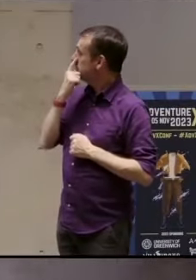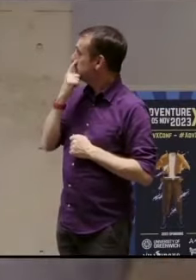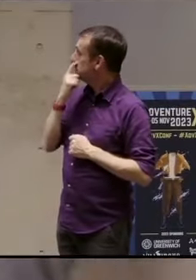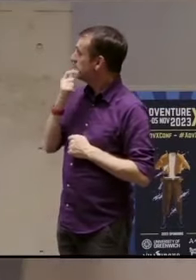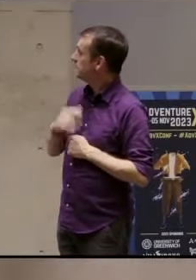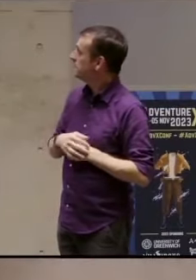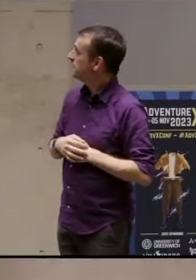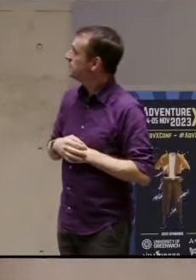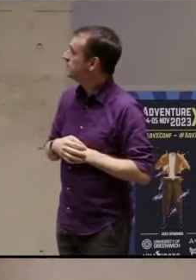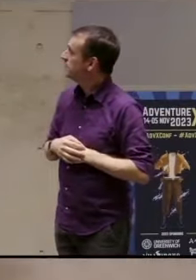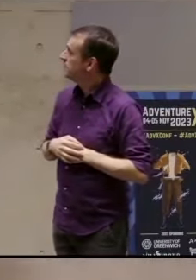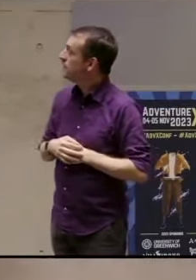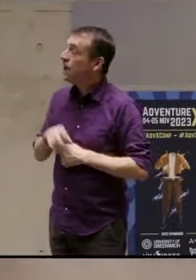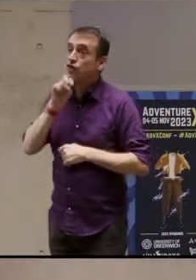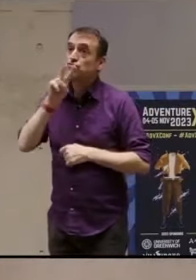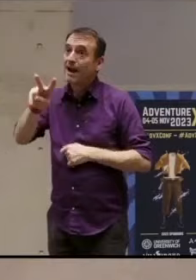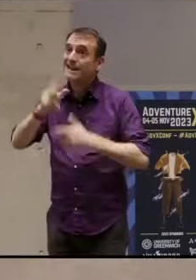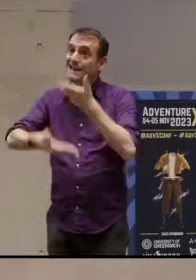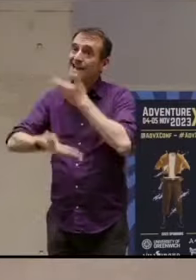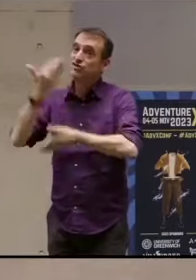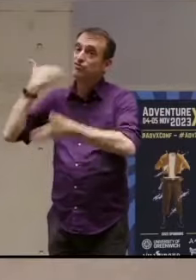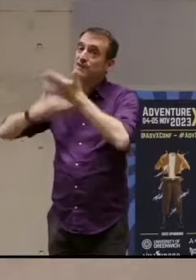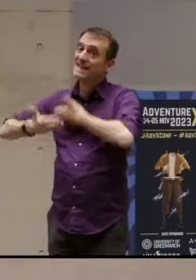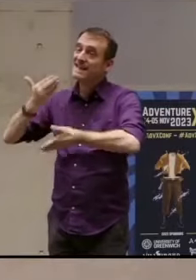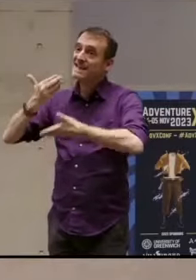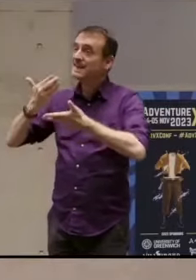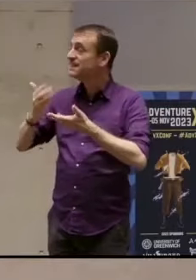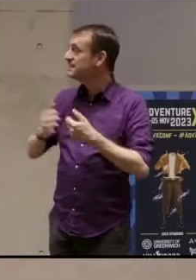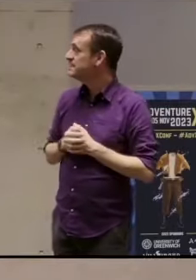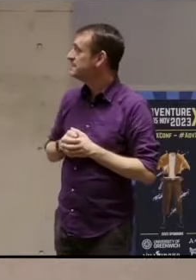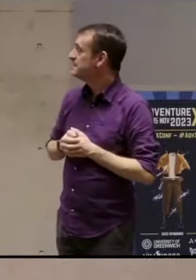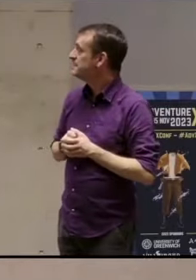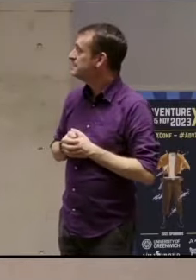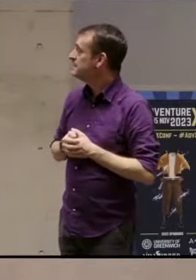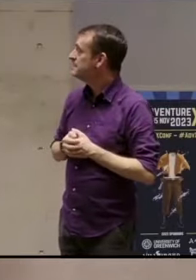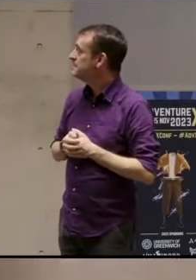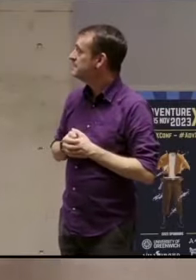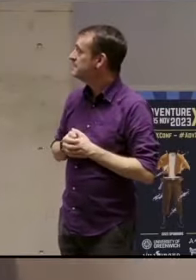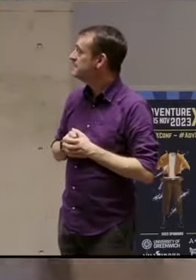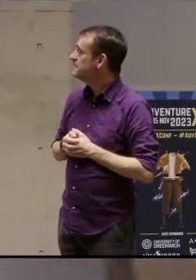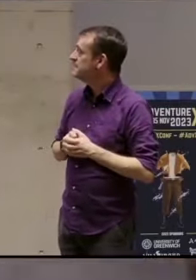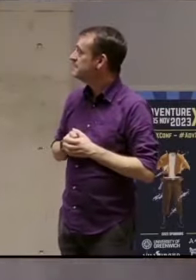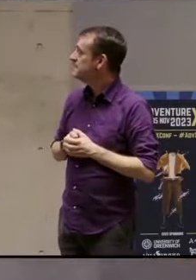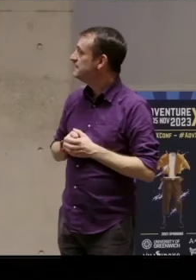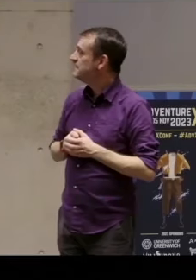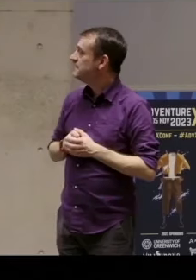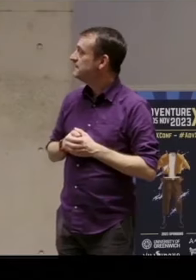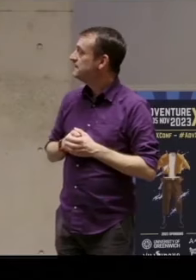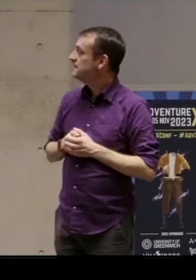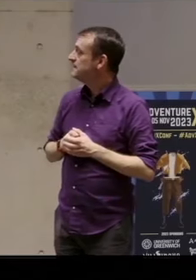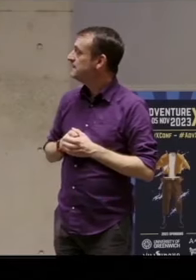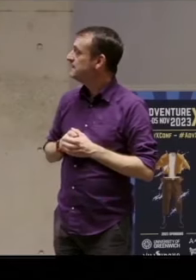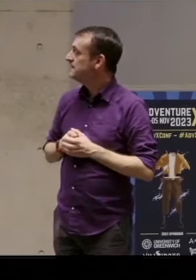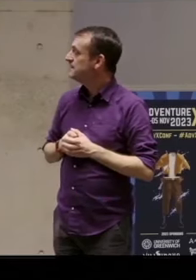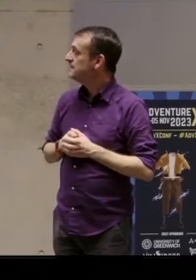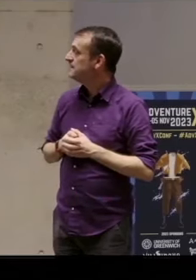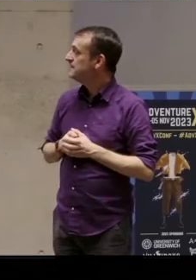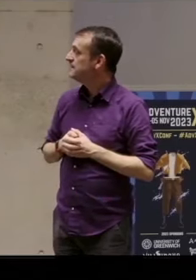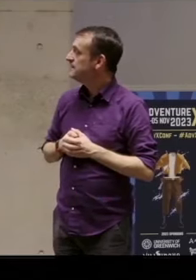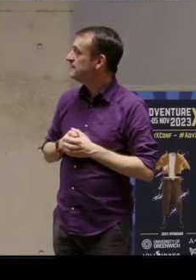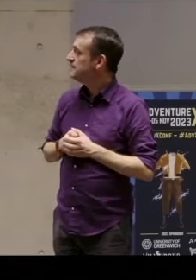Draci Historie. Most of you probably heard a game development team called Amanita